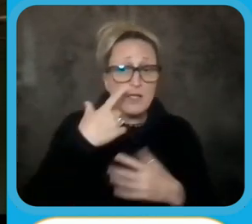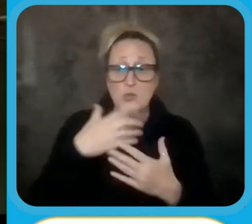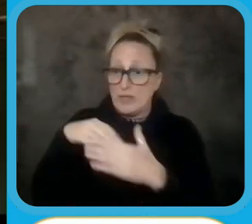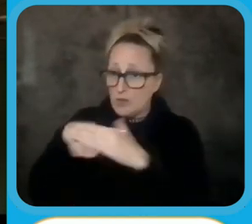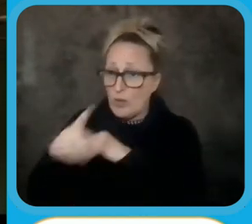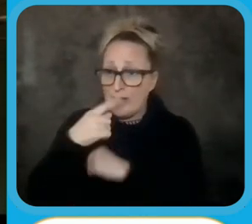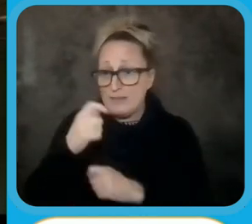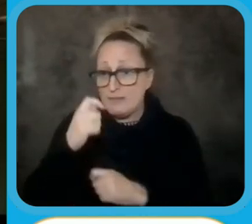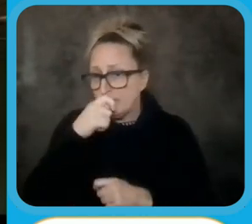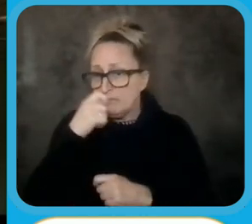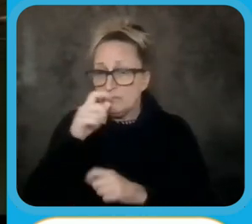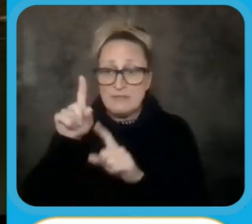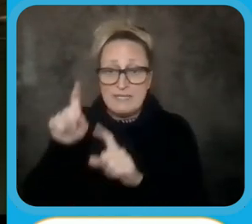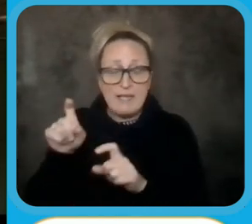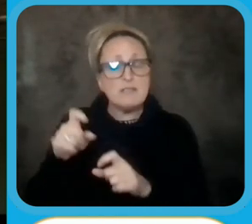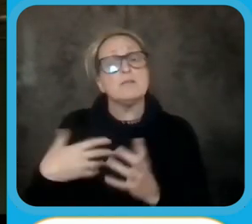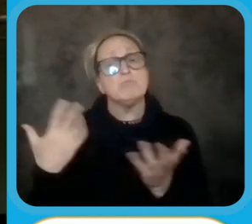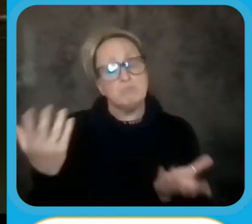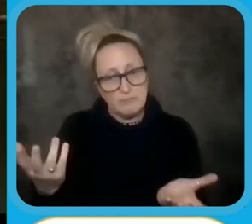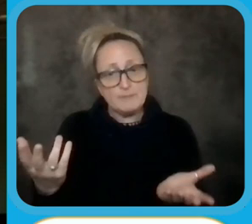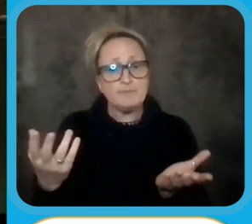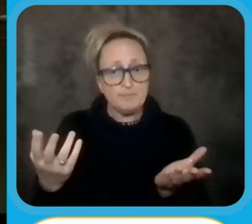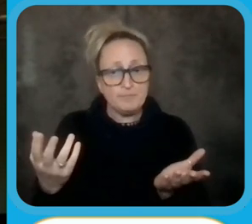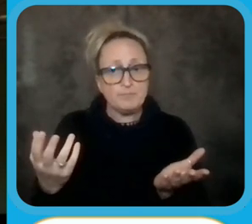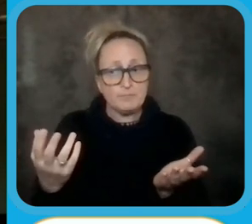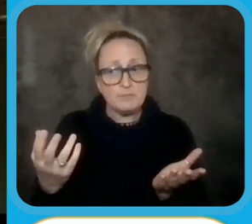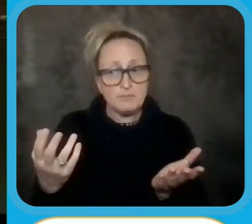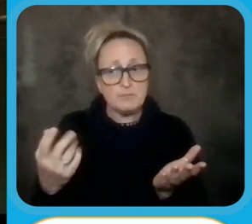tested, it has shown